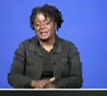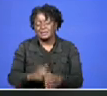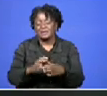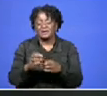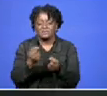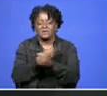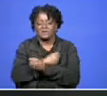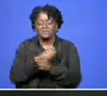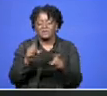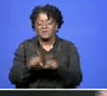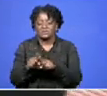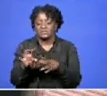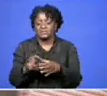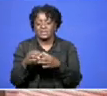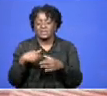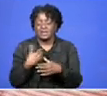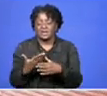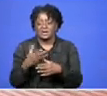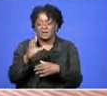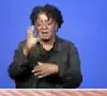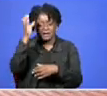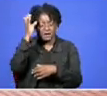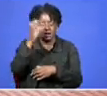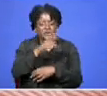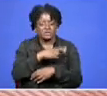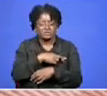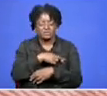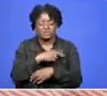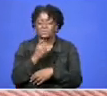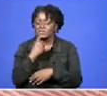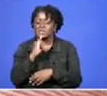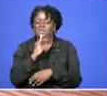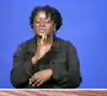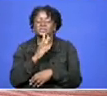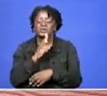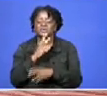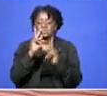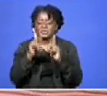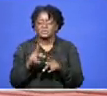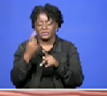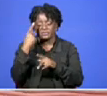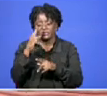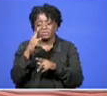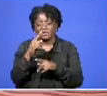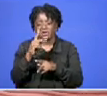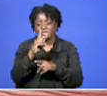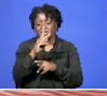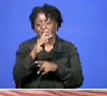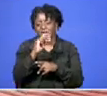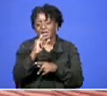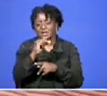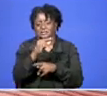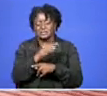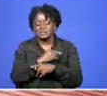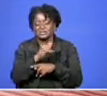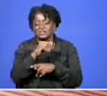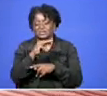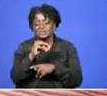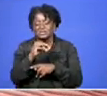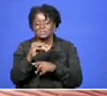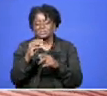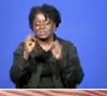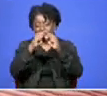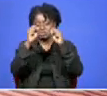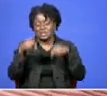who's actually the spokesperson for the Kendall Isaacs Gymnasium shelter. Now, we're going to be very quick because one